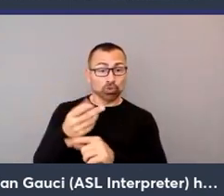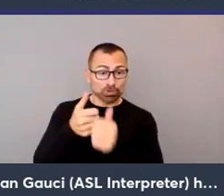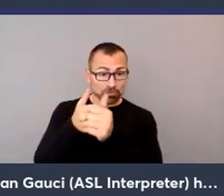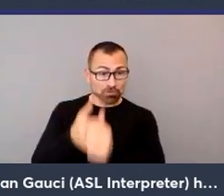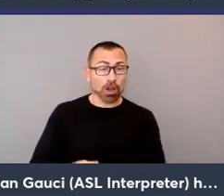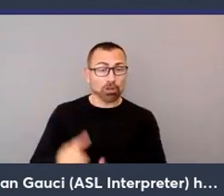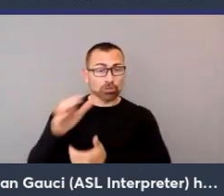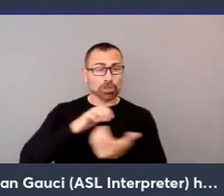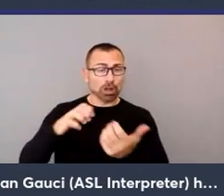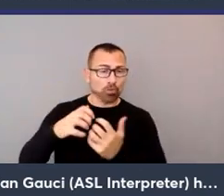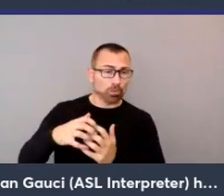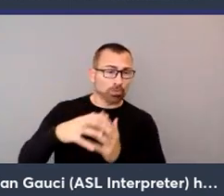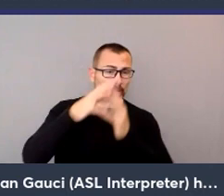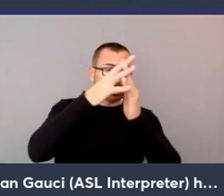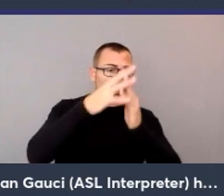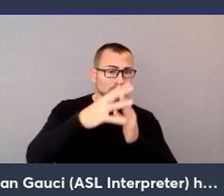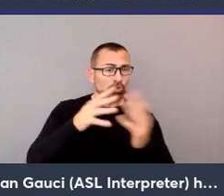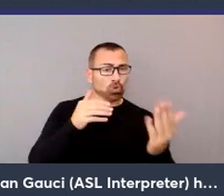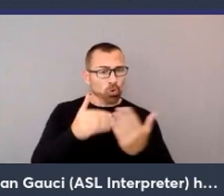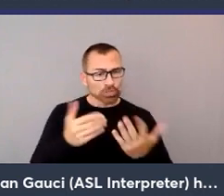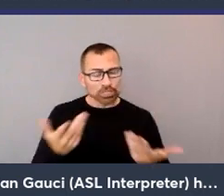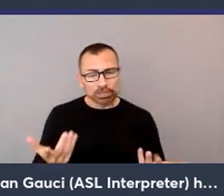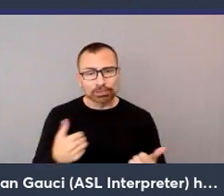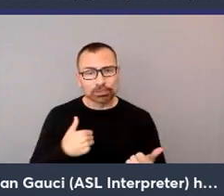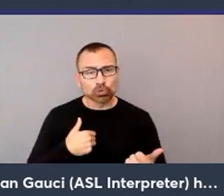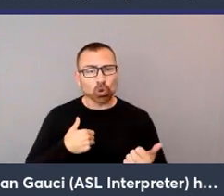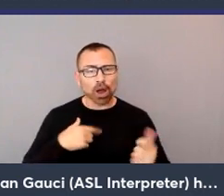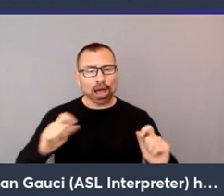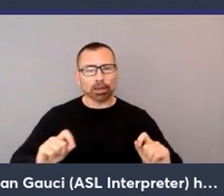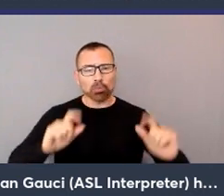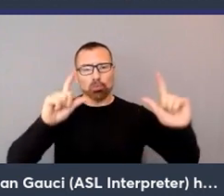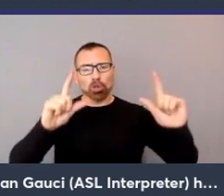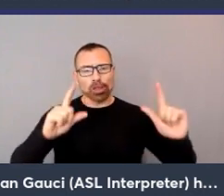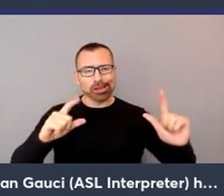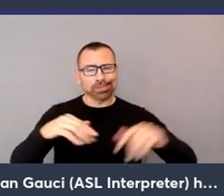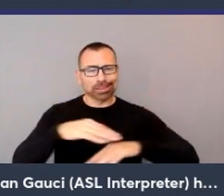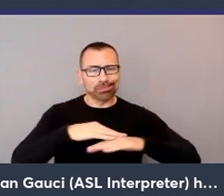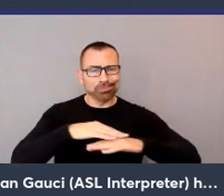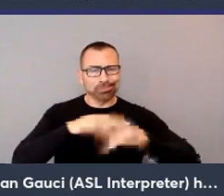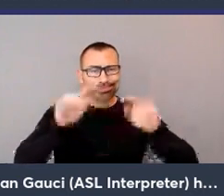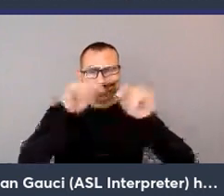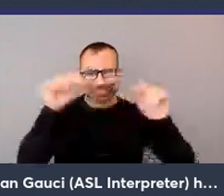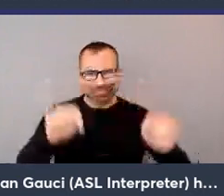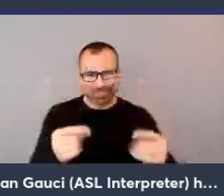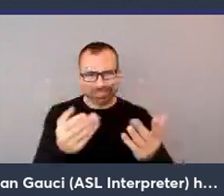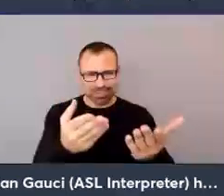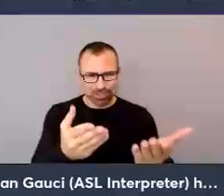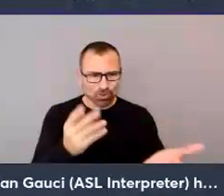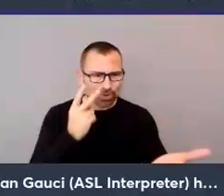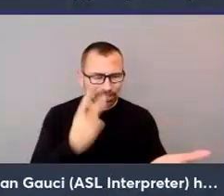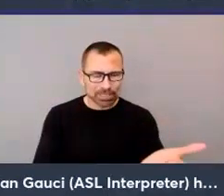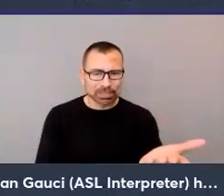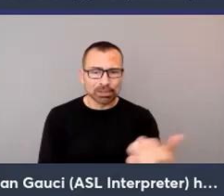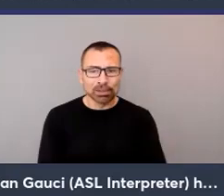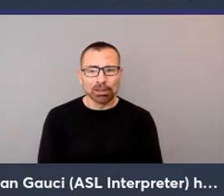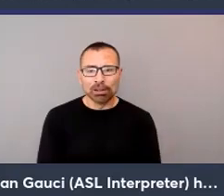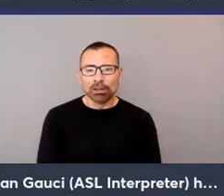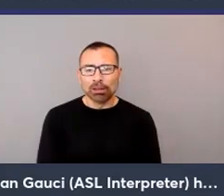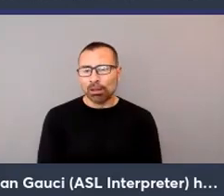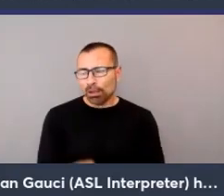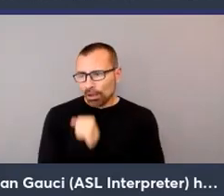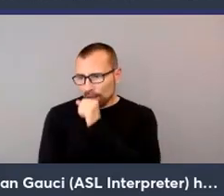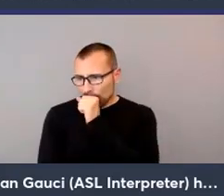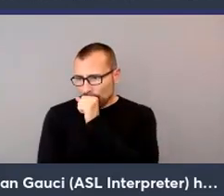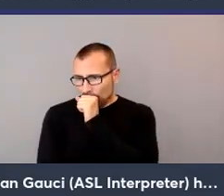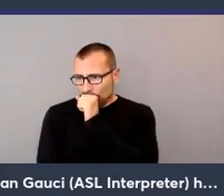CloudFormation template. So I can pull up a basic template here just to take a look at. And we see, like I said, it follows